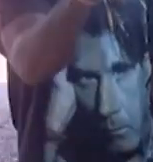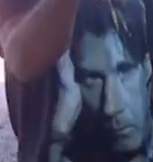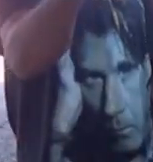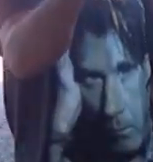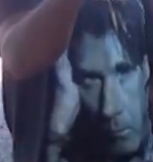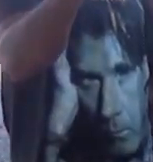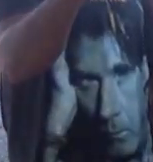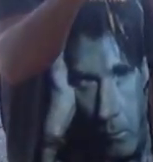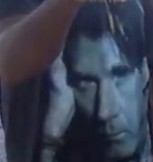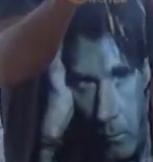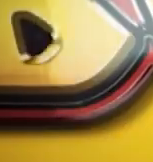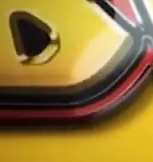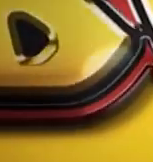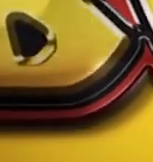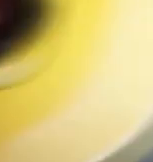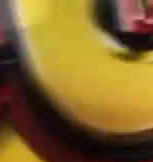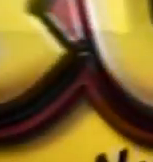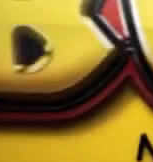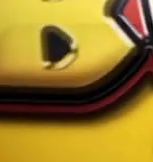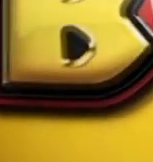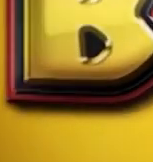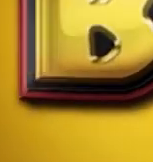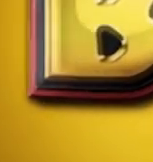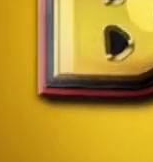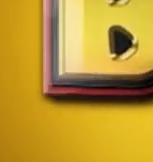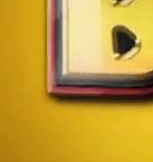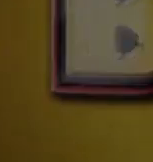FM, number 2 NSR. Bula FM, number 2 NSR.